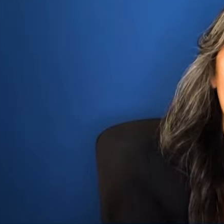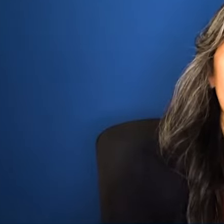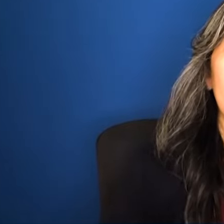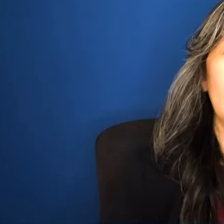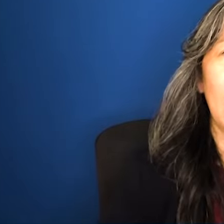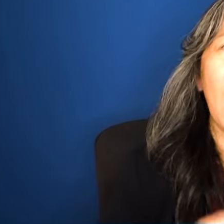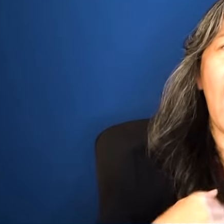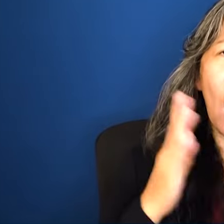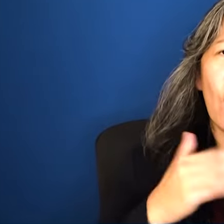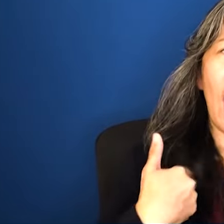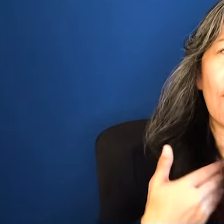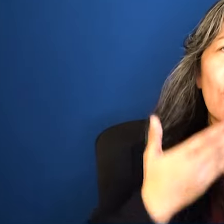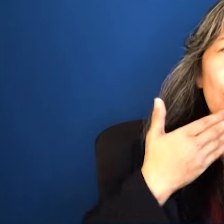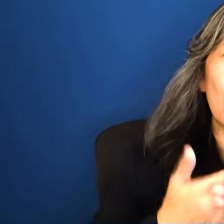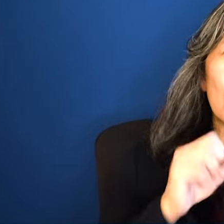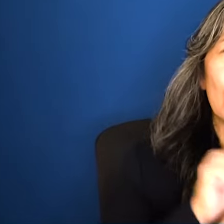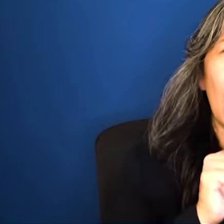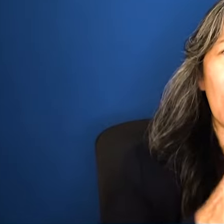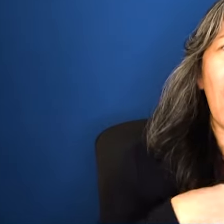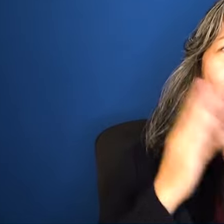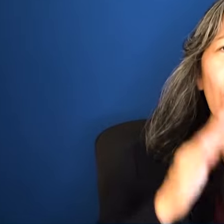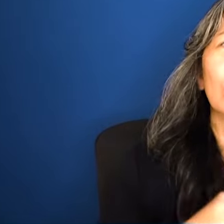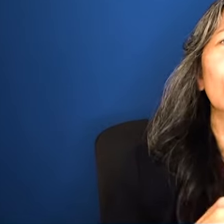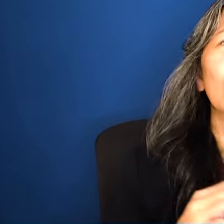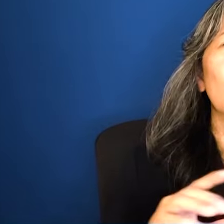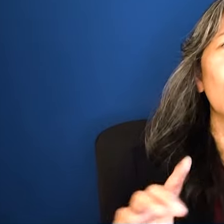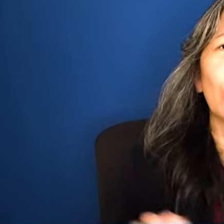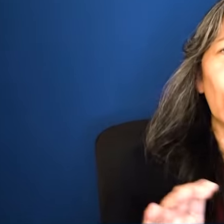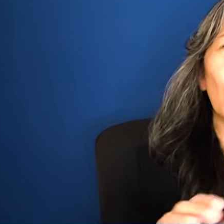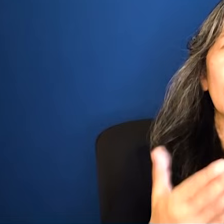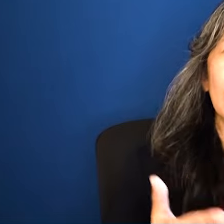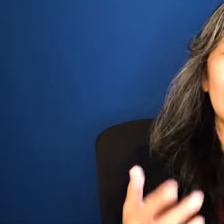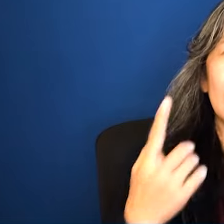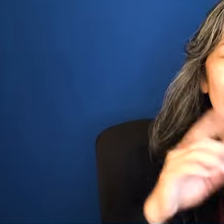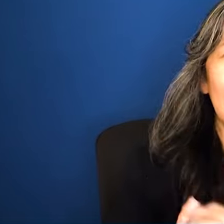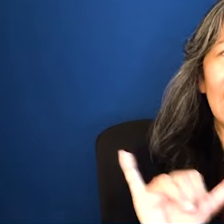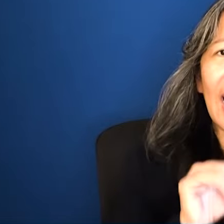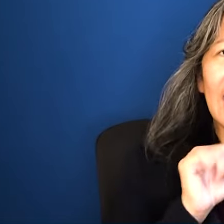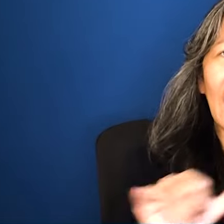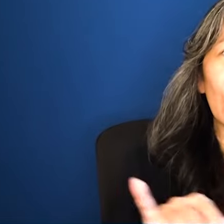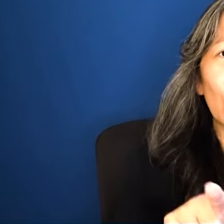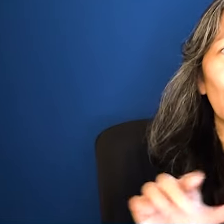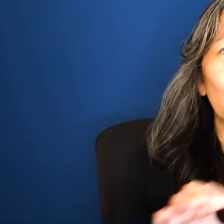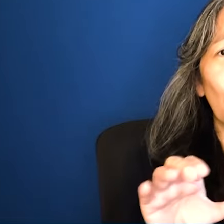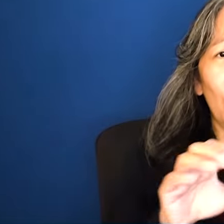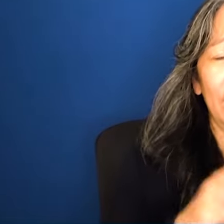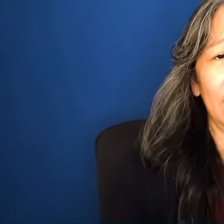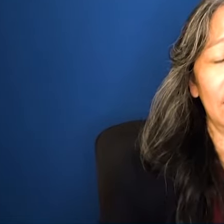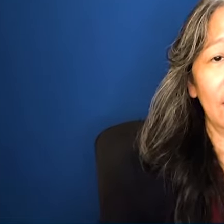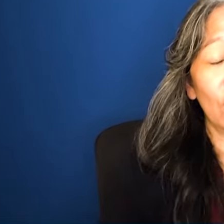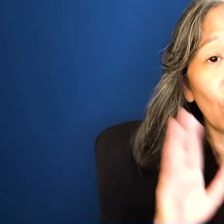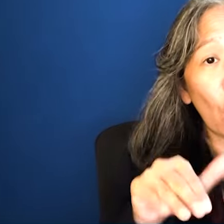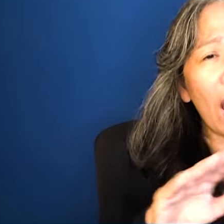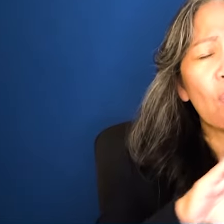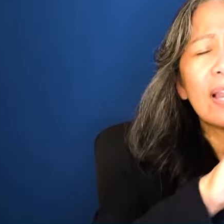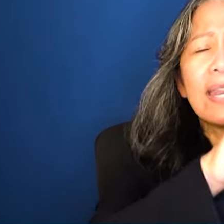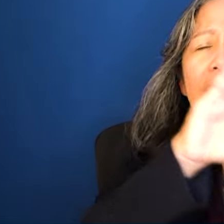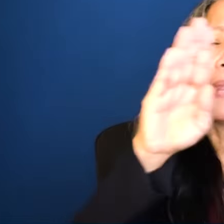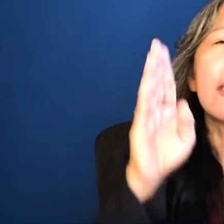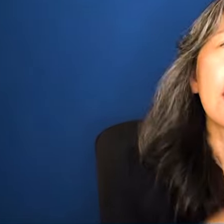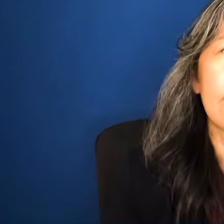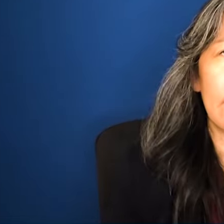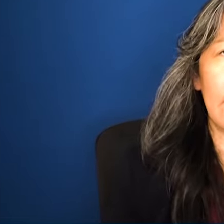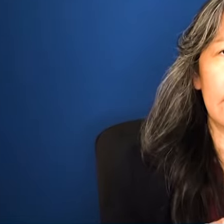job. I'd say stuff like that. I'm going to have a good job. I'm going to be able to do things. I'm going to be able to do all this. Not like what you guys are doing. And you know what?